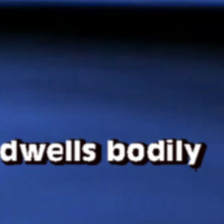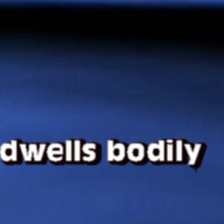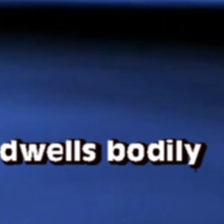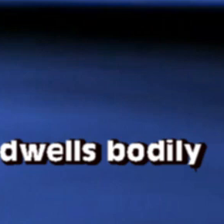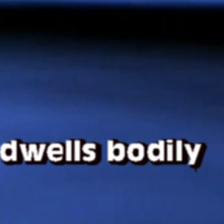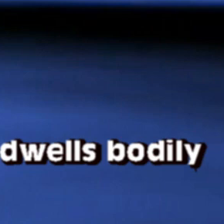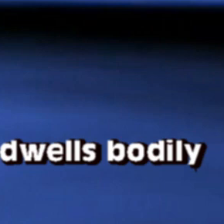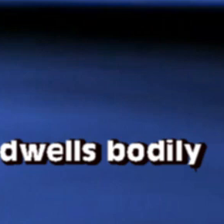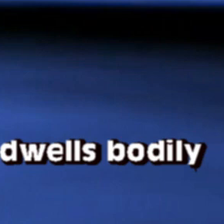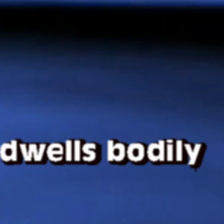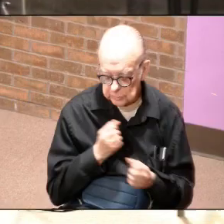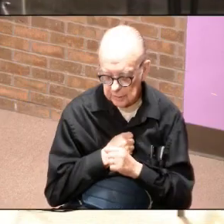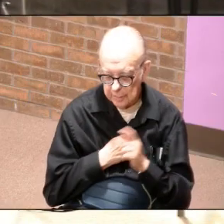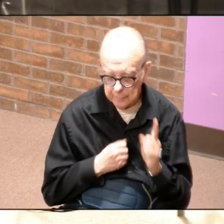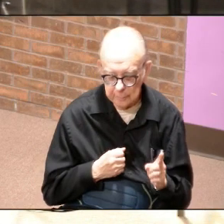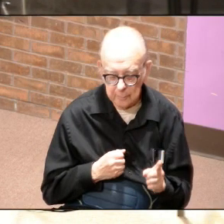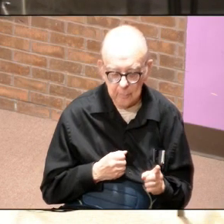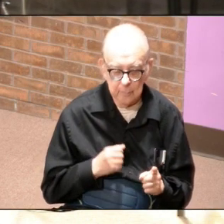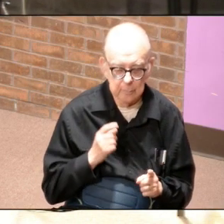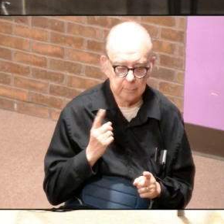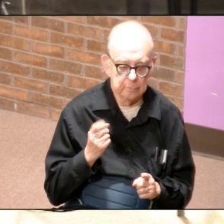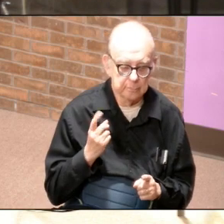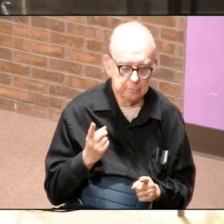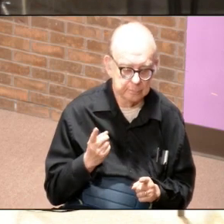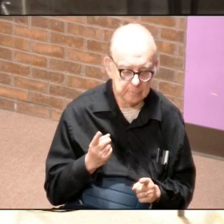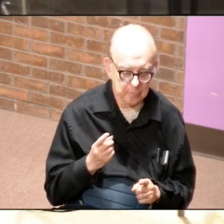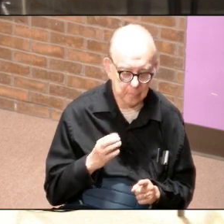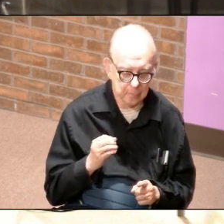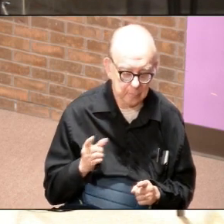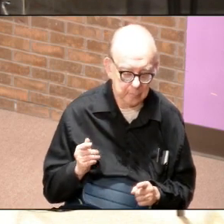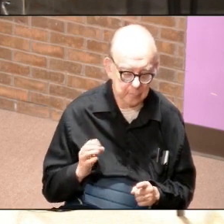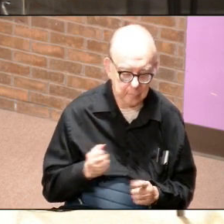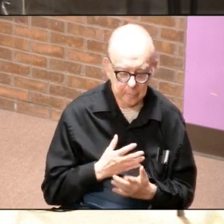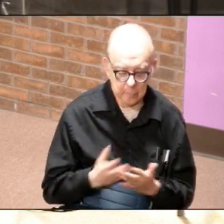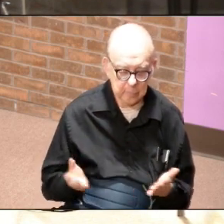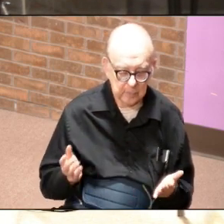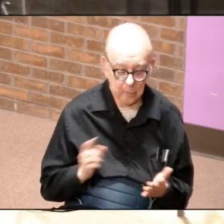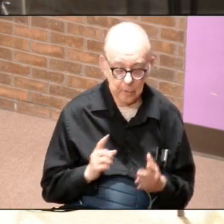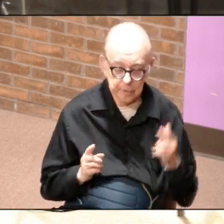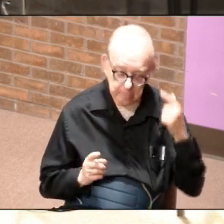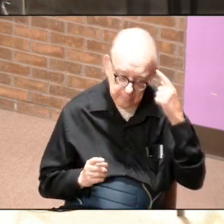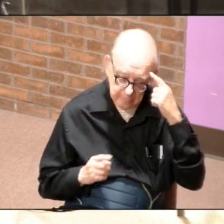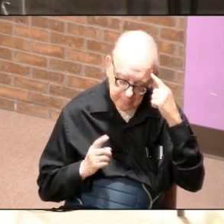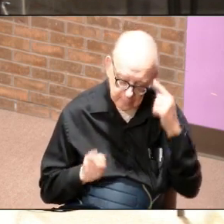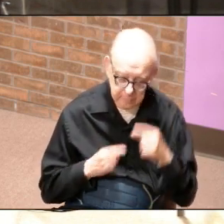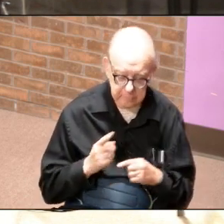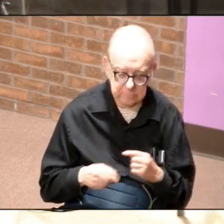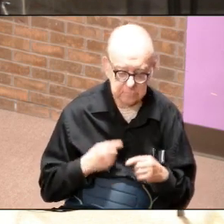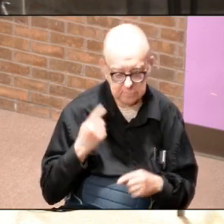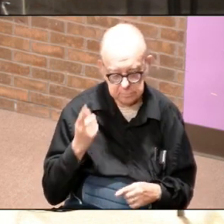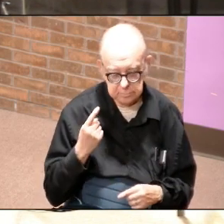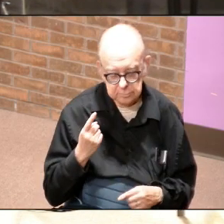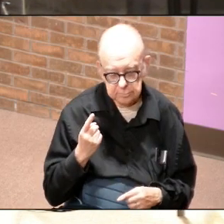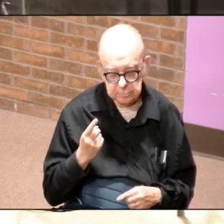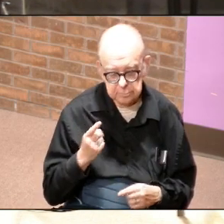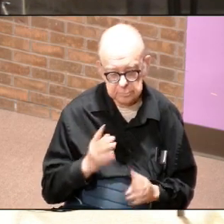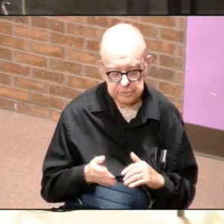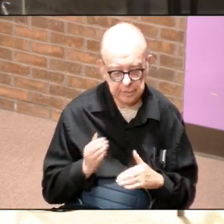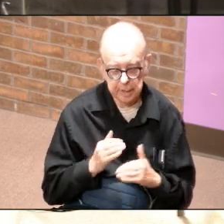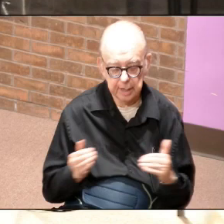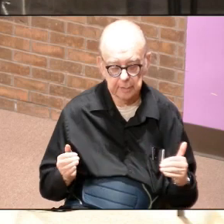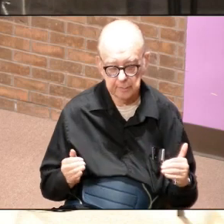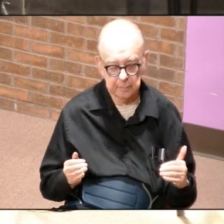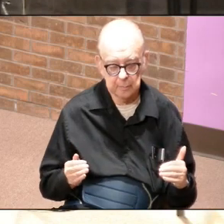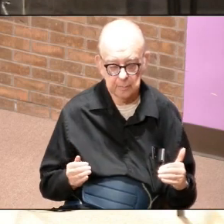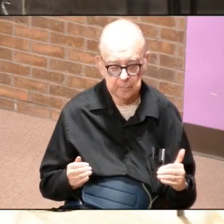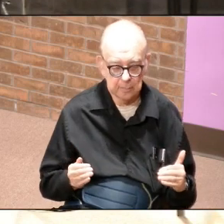for those who love him. You can think up the coolest thing in your mind about what you think heaven's going to be like, and you